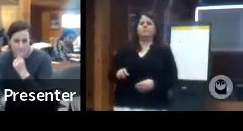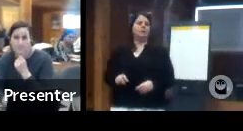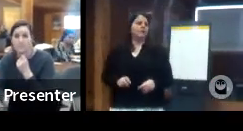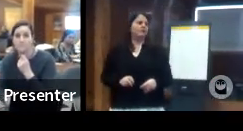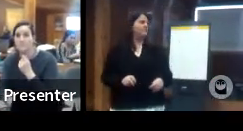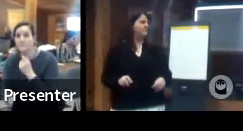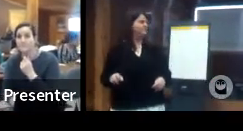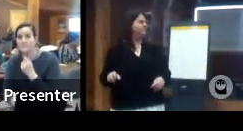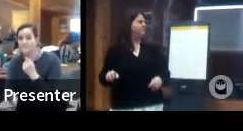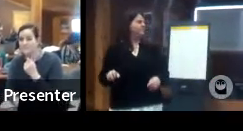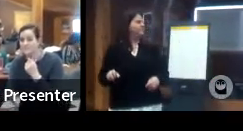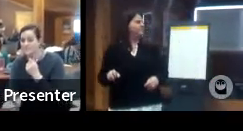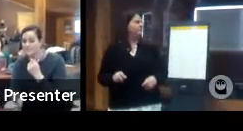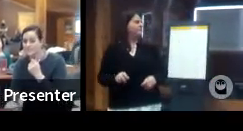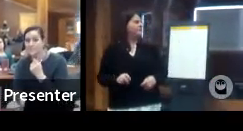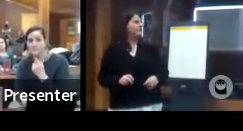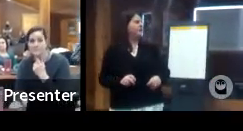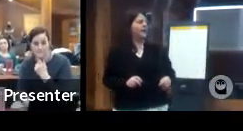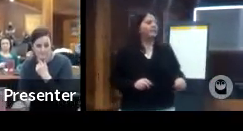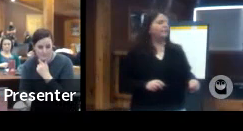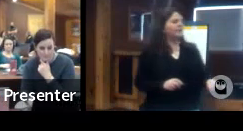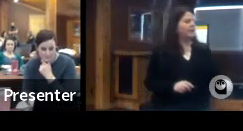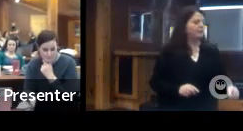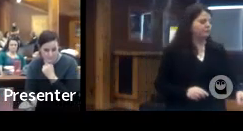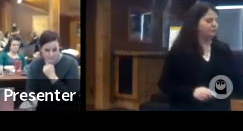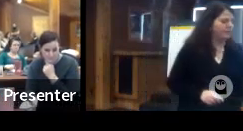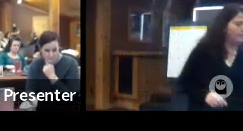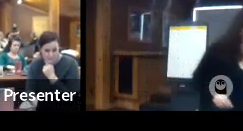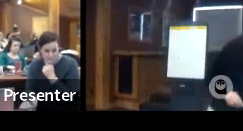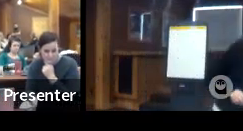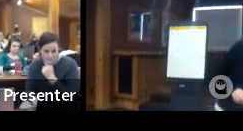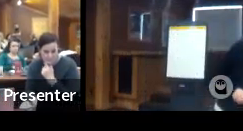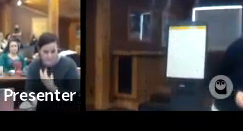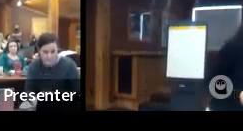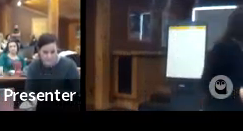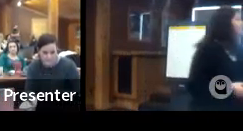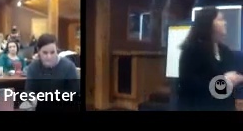Oh, sorry. Oh, that's okay. A handout of